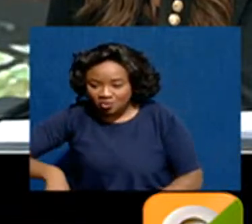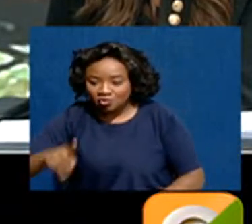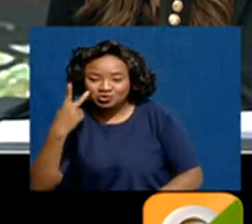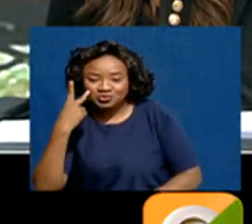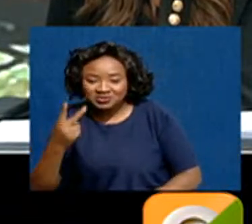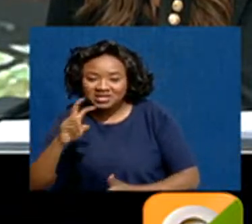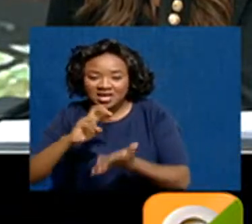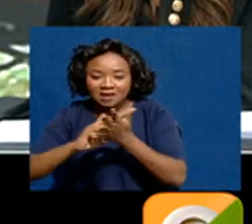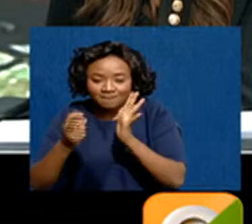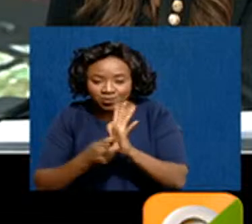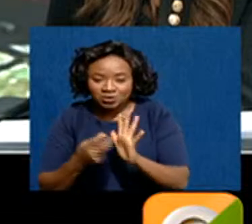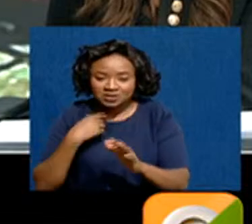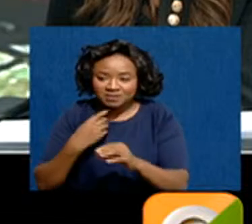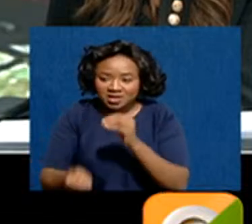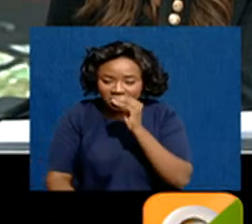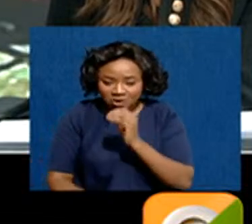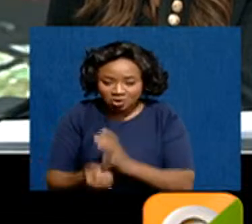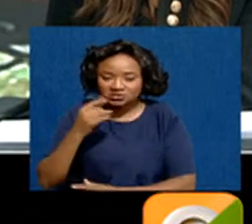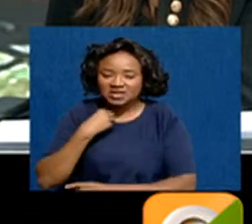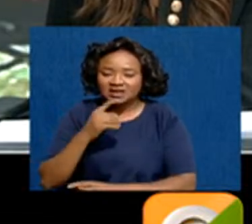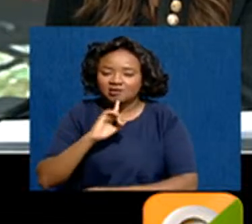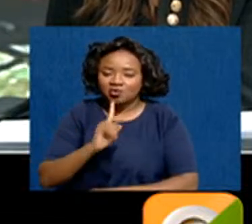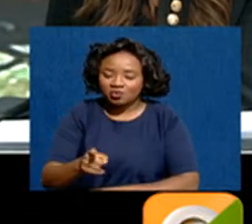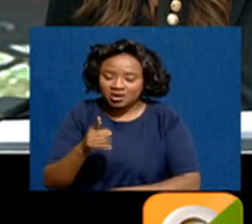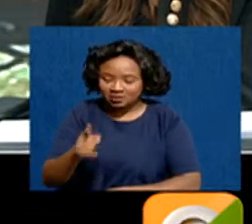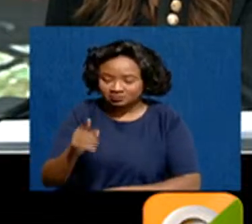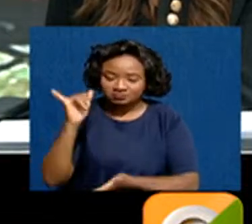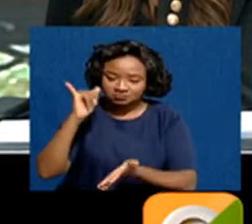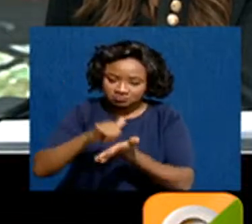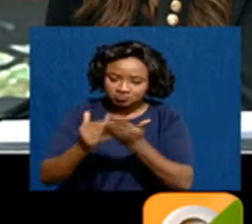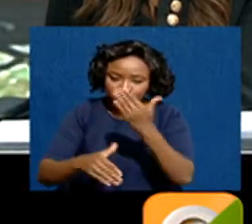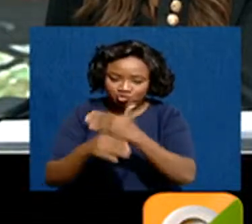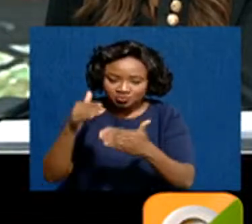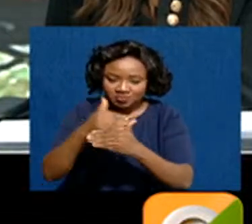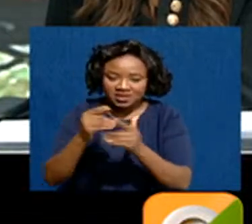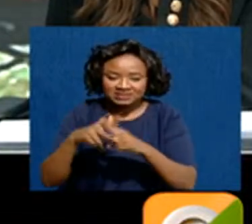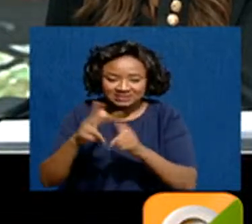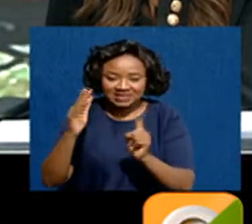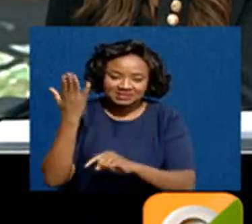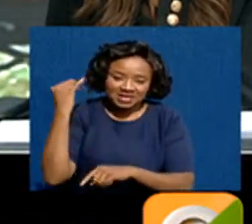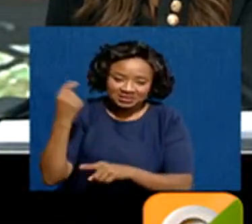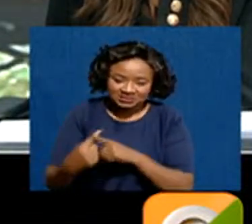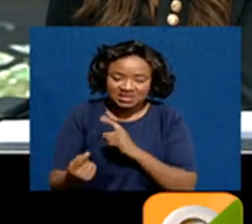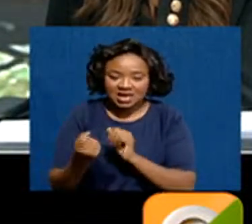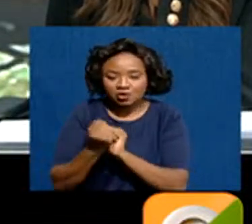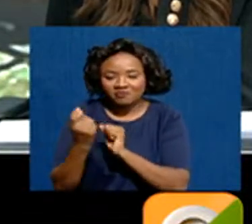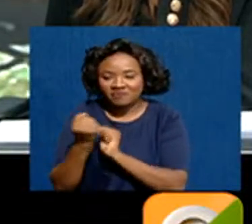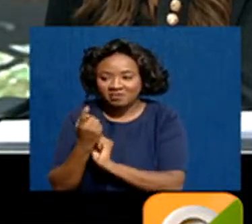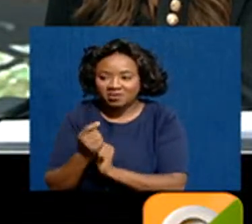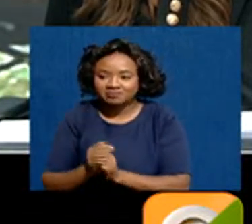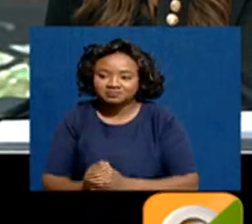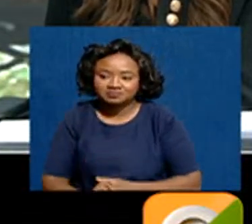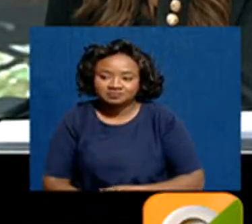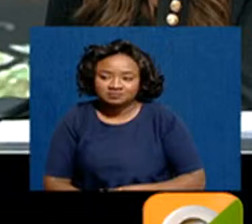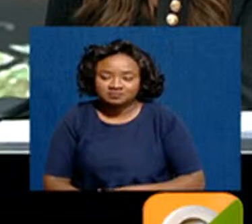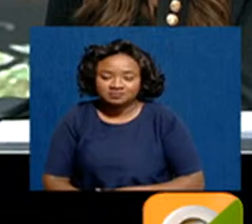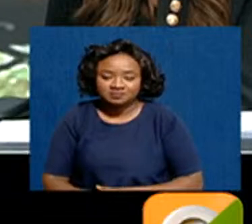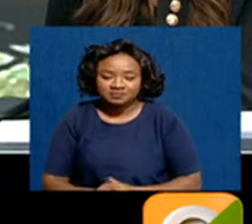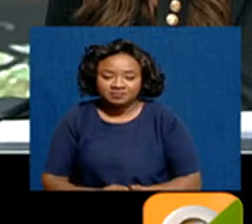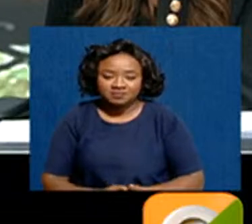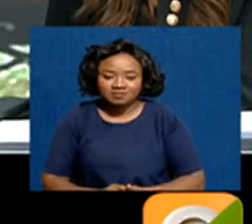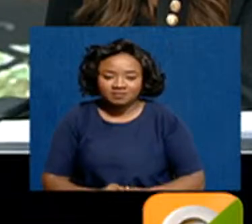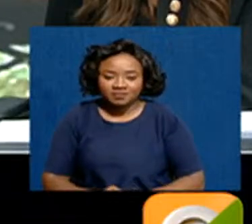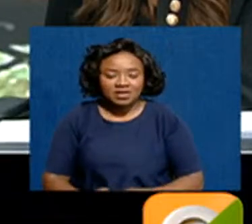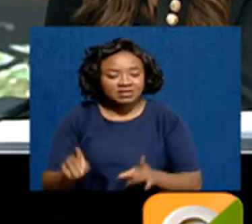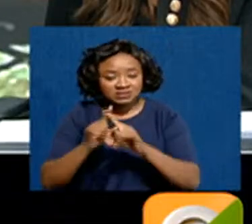I launched and I instructed the airport to construct in November last year. And if you saw my clips, I told them, well done for a